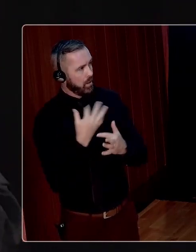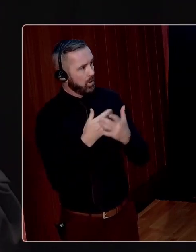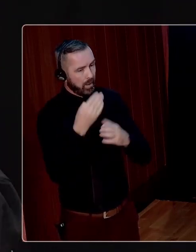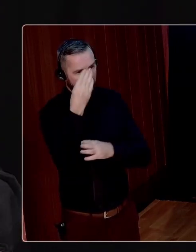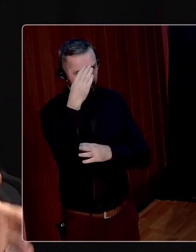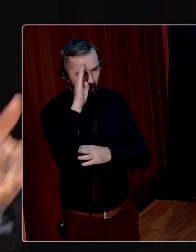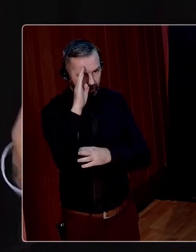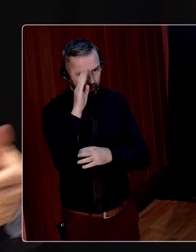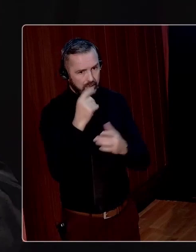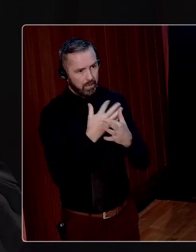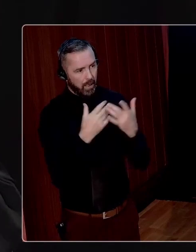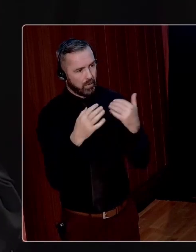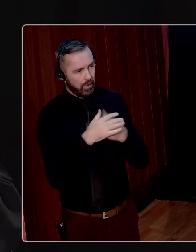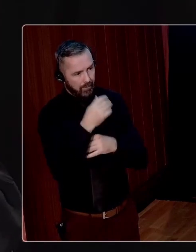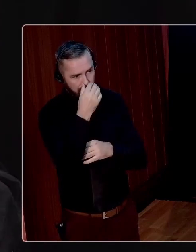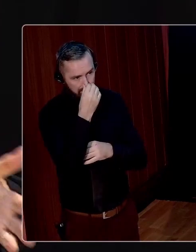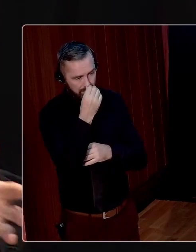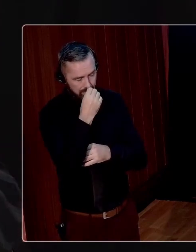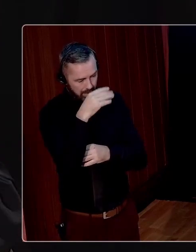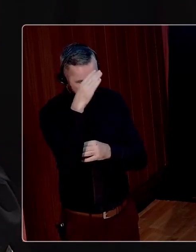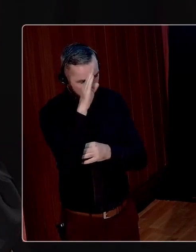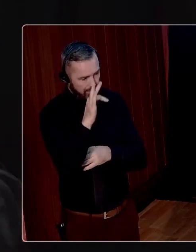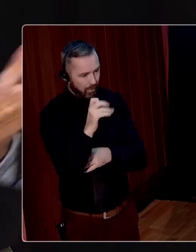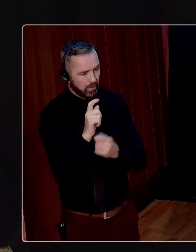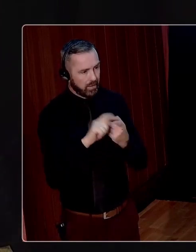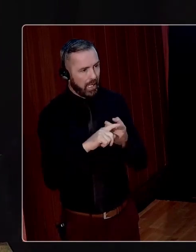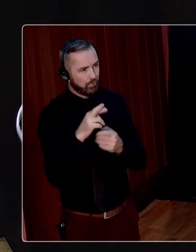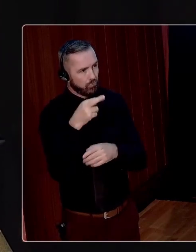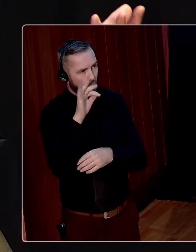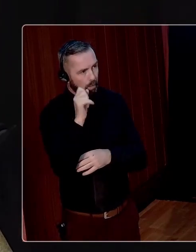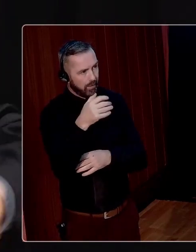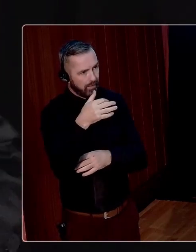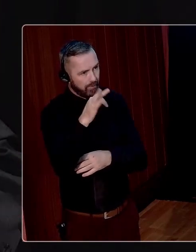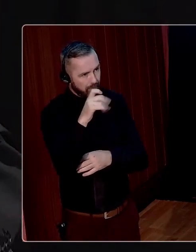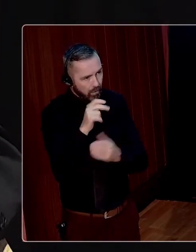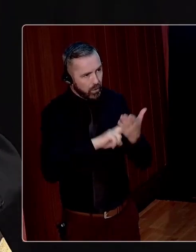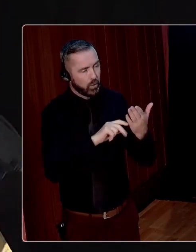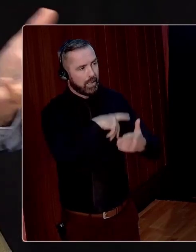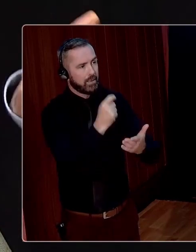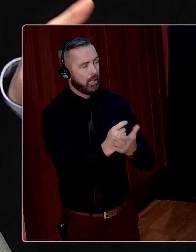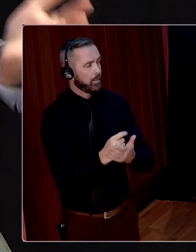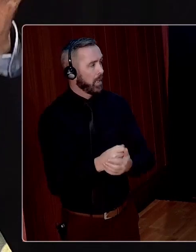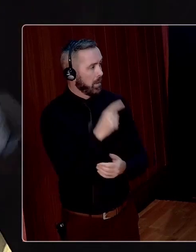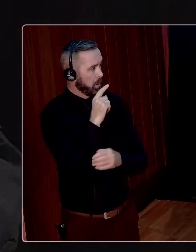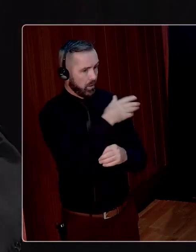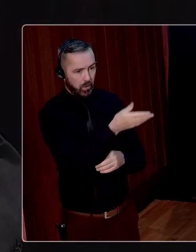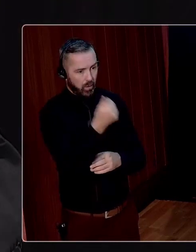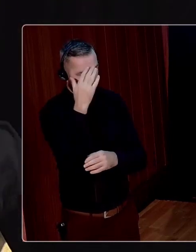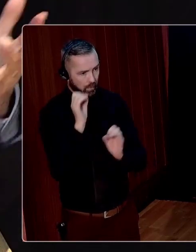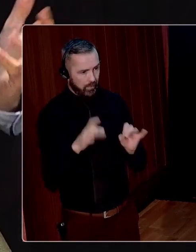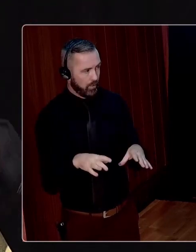Irish, the amount of the Gaelic font and the Roman font in use at the time. But as you know, of